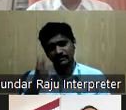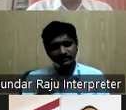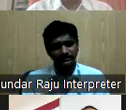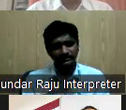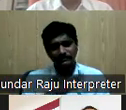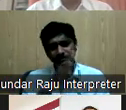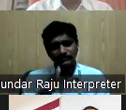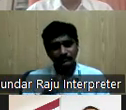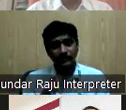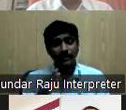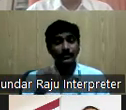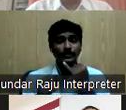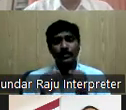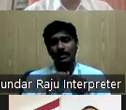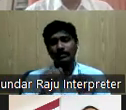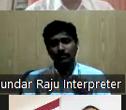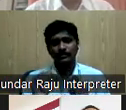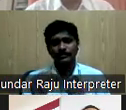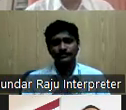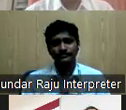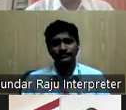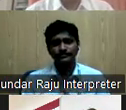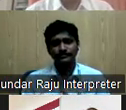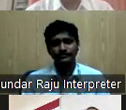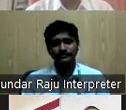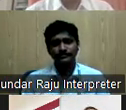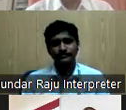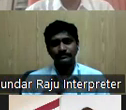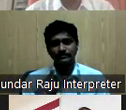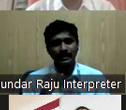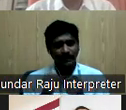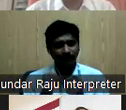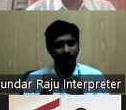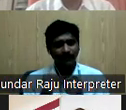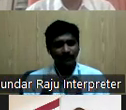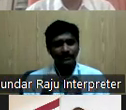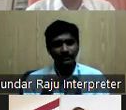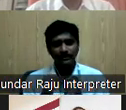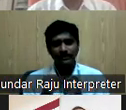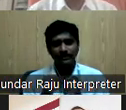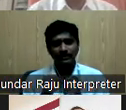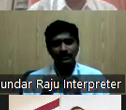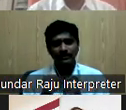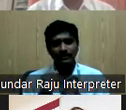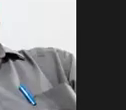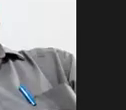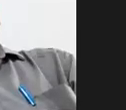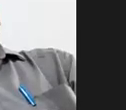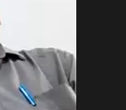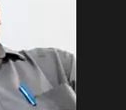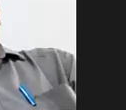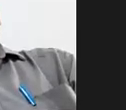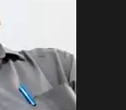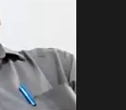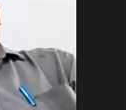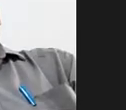I know that you have been going through this difficult situation. We all have been going through that